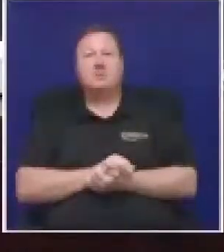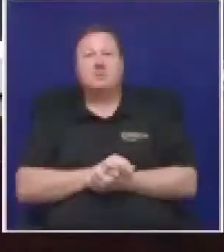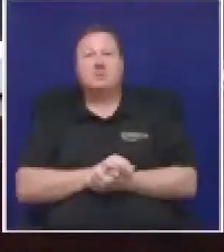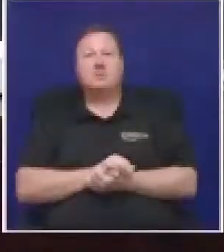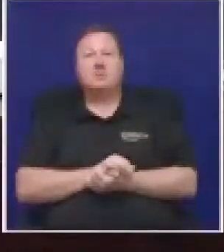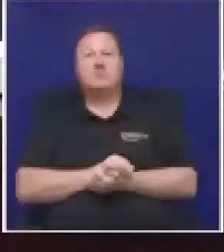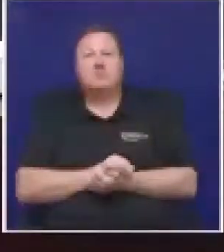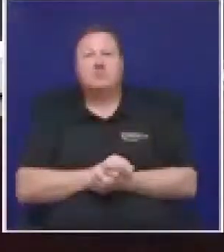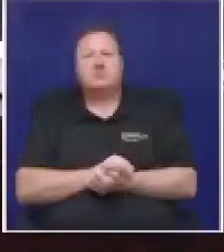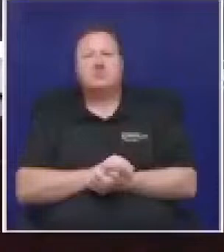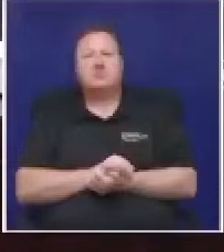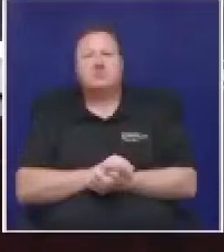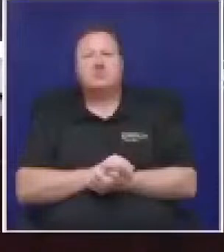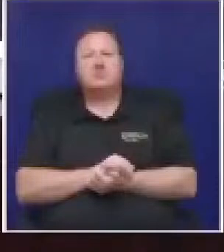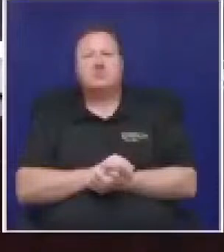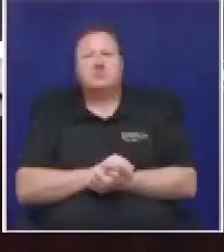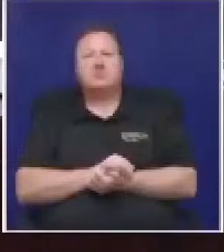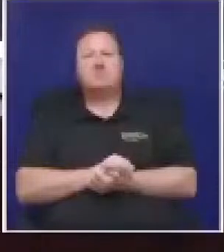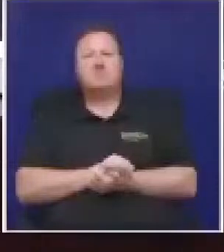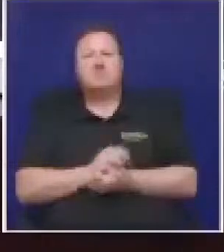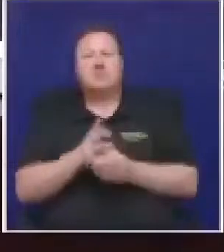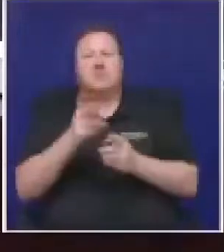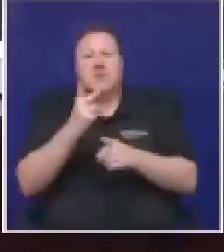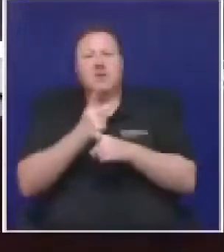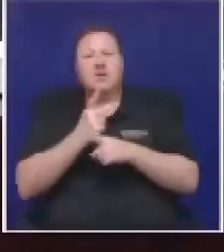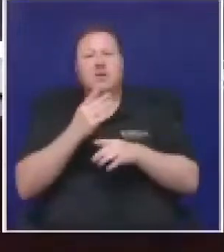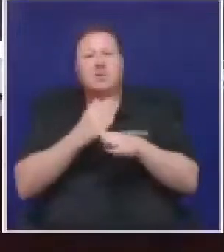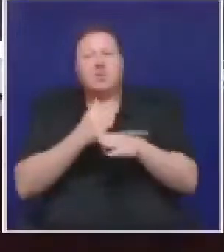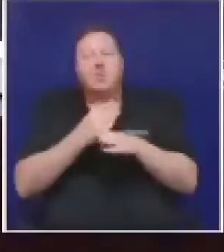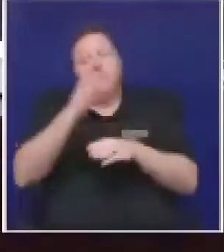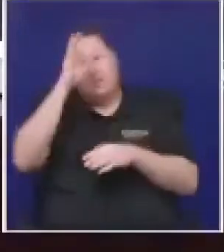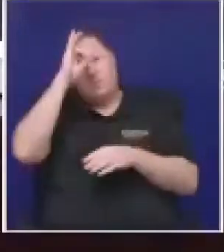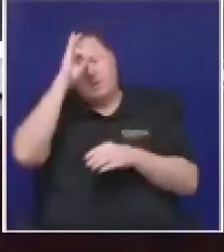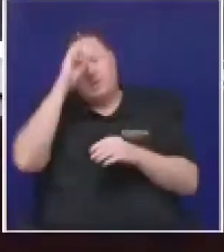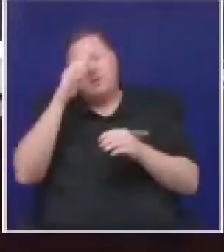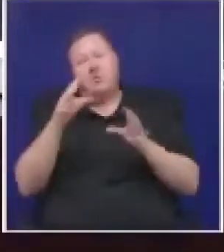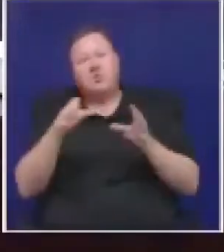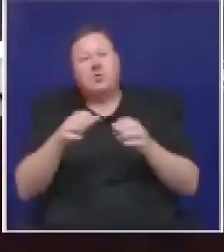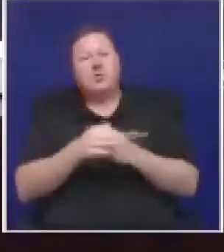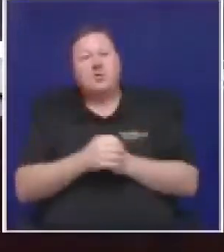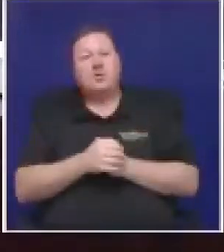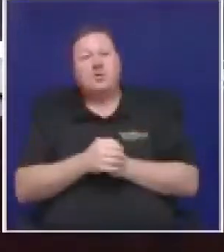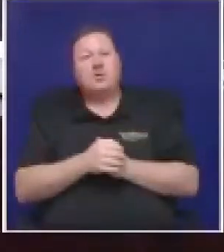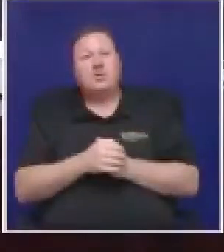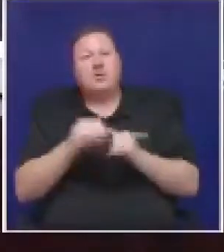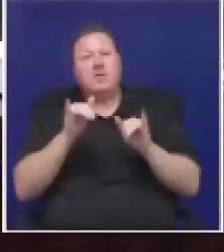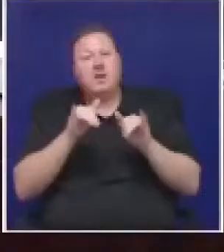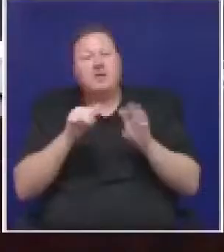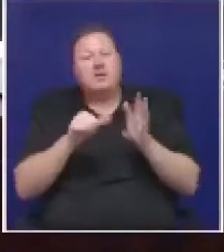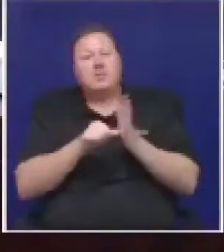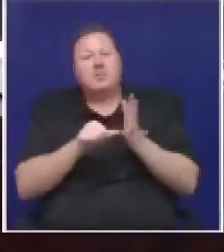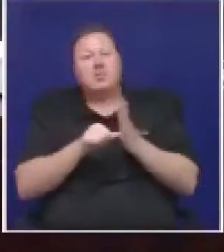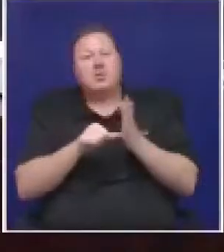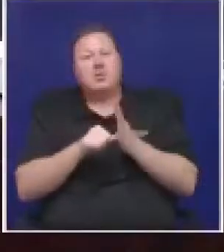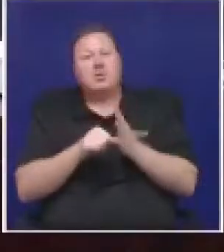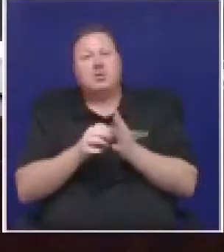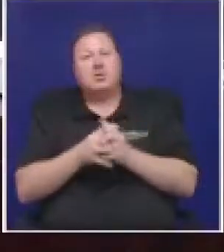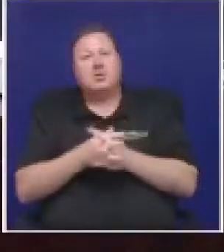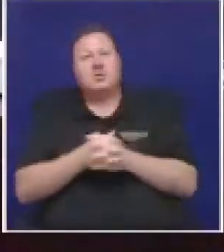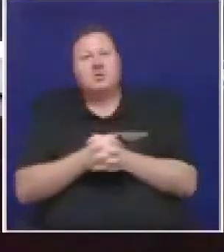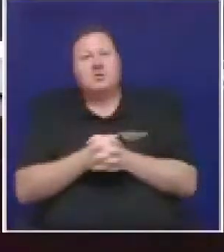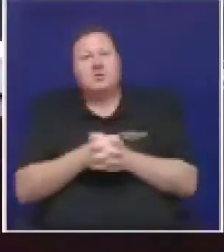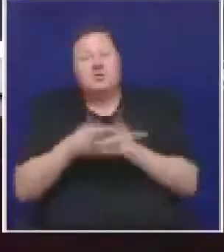keep working as police officers. They shouldn't. So that is important. But